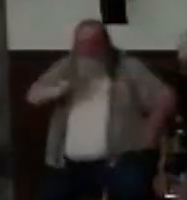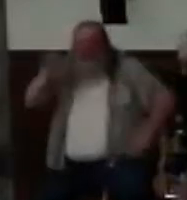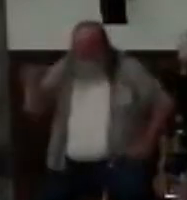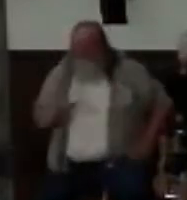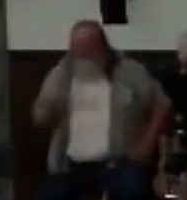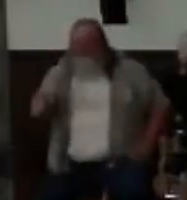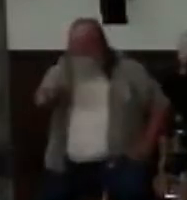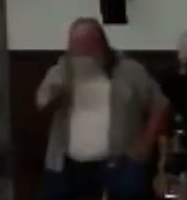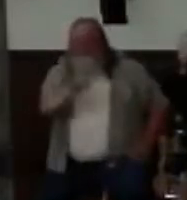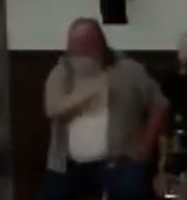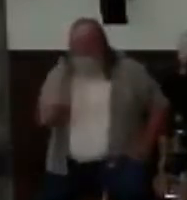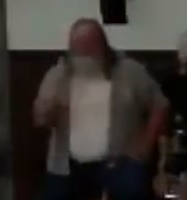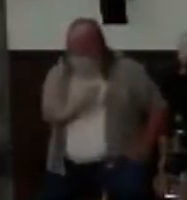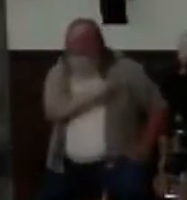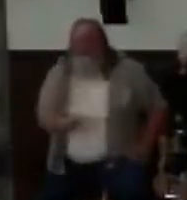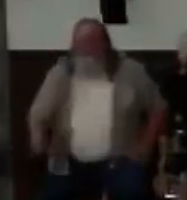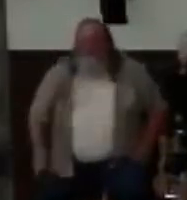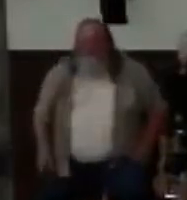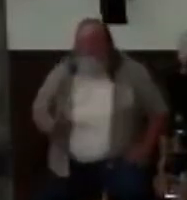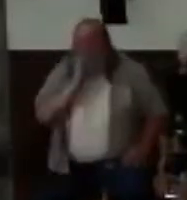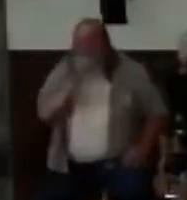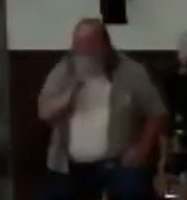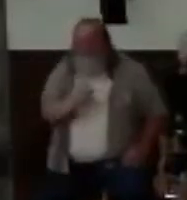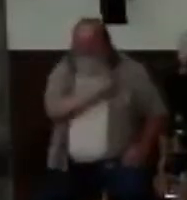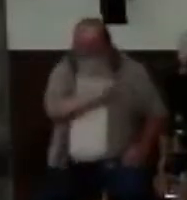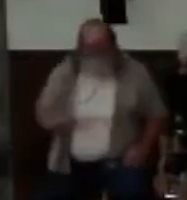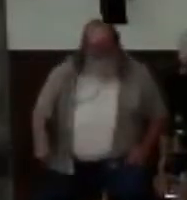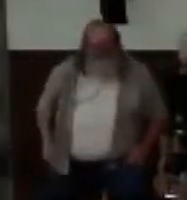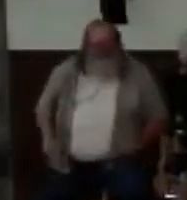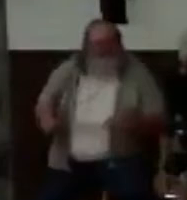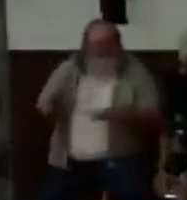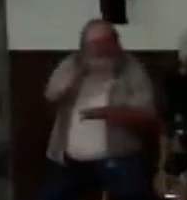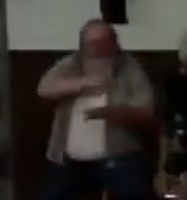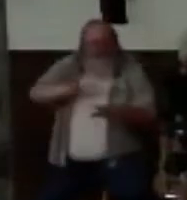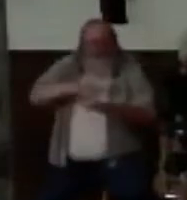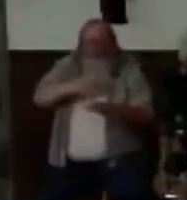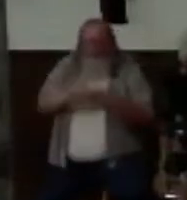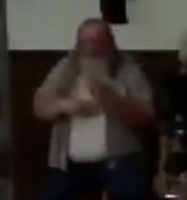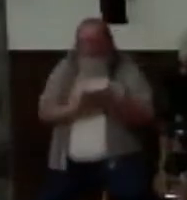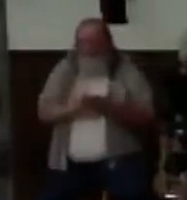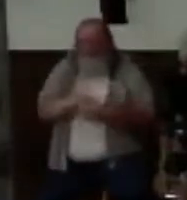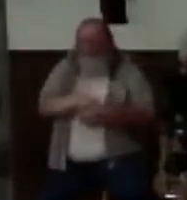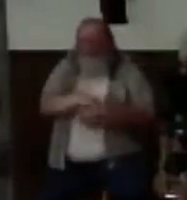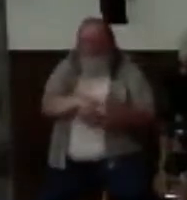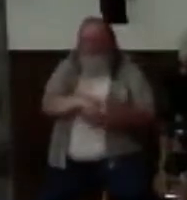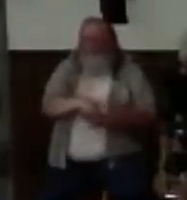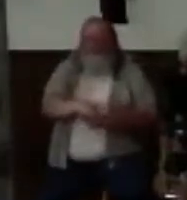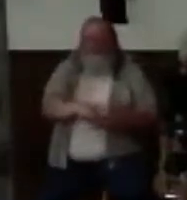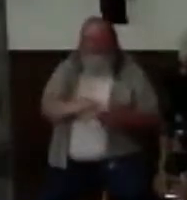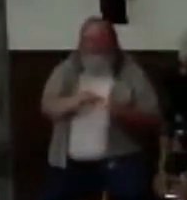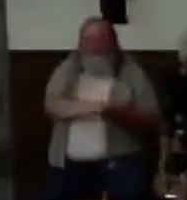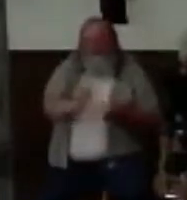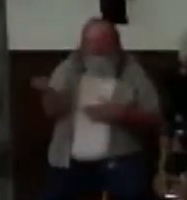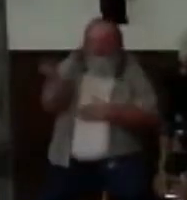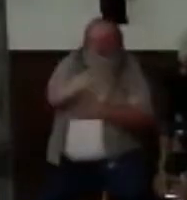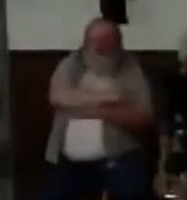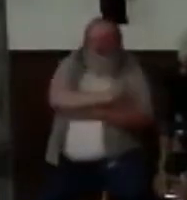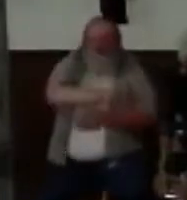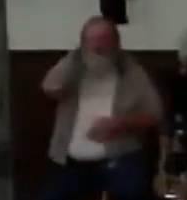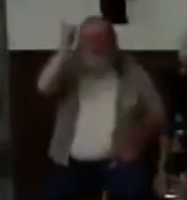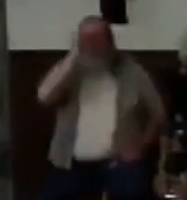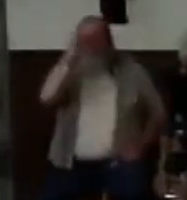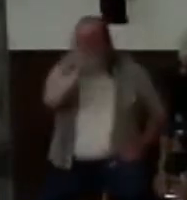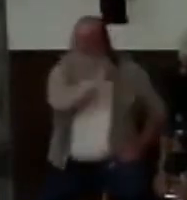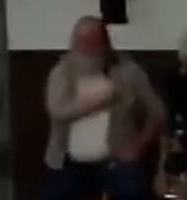be king over all the earth. On that day, there will be one Lord. His name